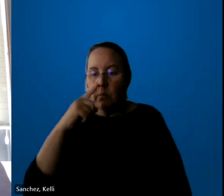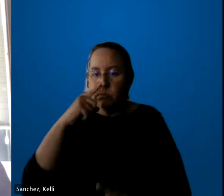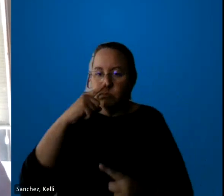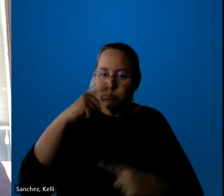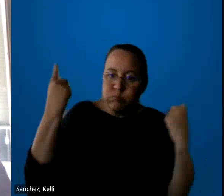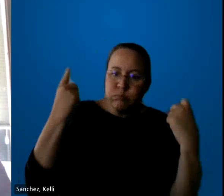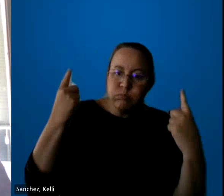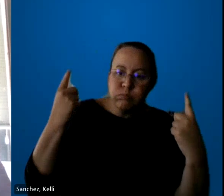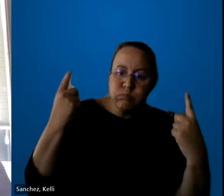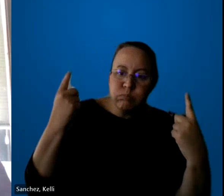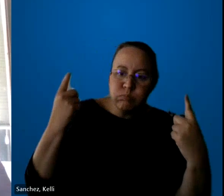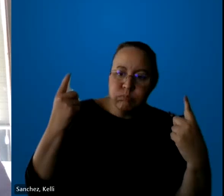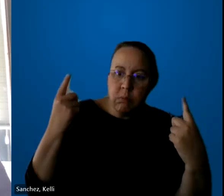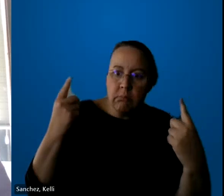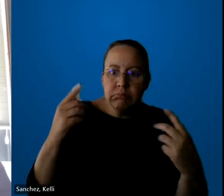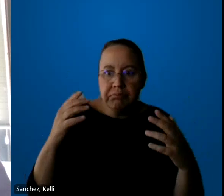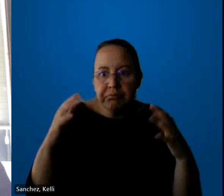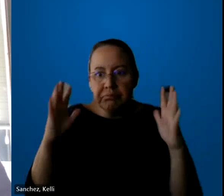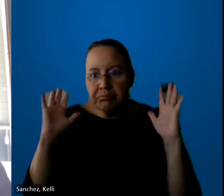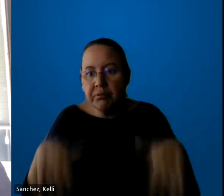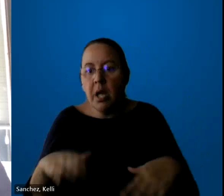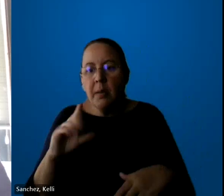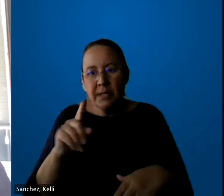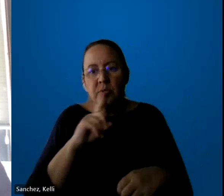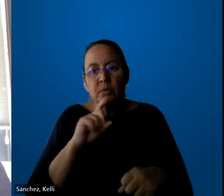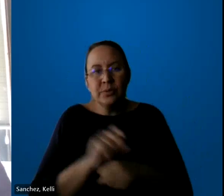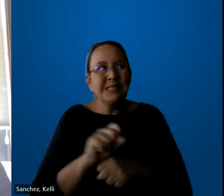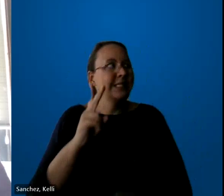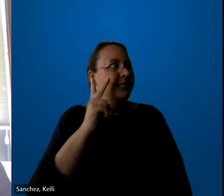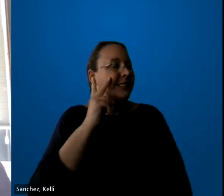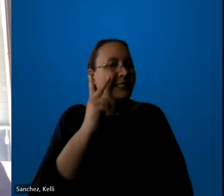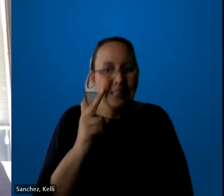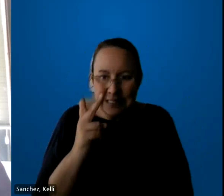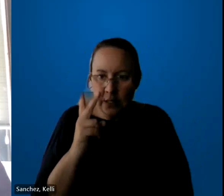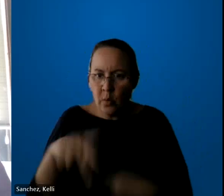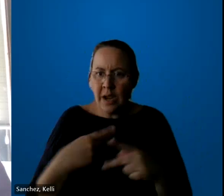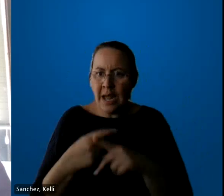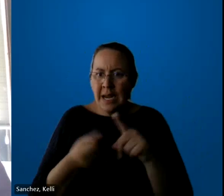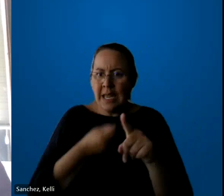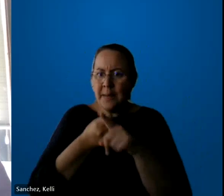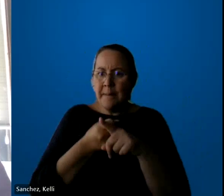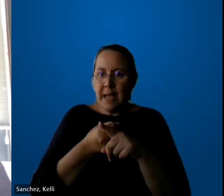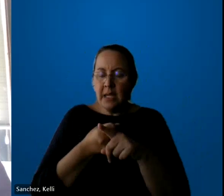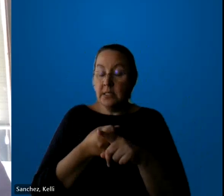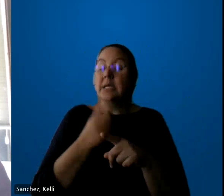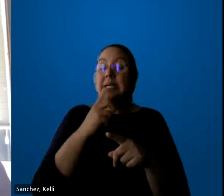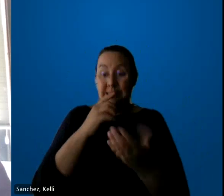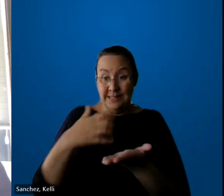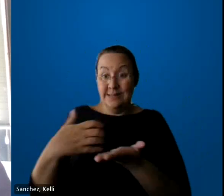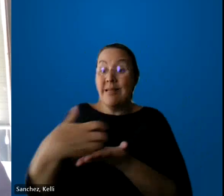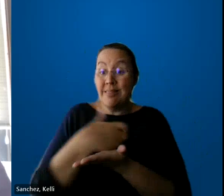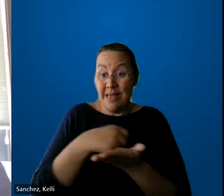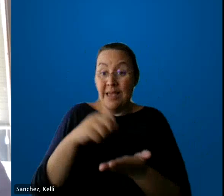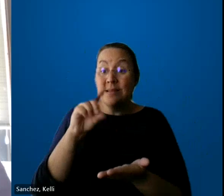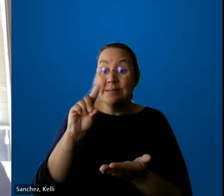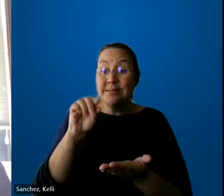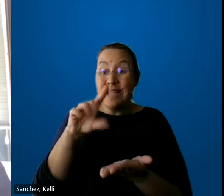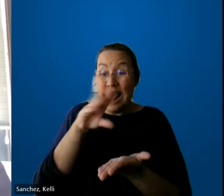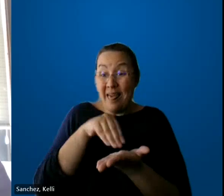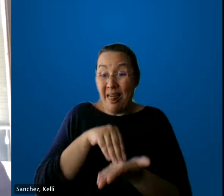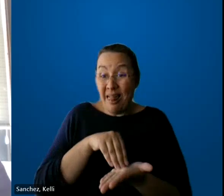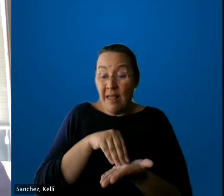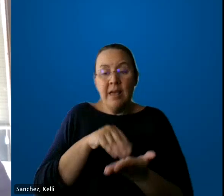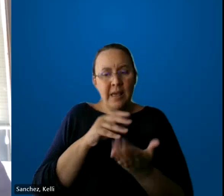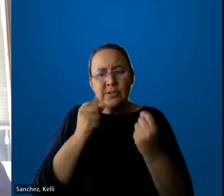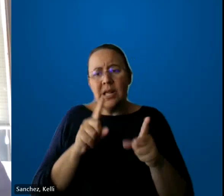do that, but the only way to really see what kind of an impact you're making is really to collect that data. And there are a lot of ways to